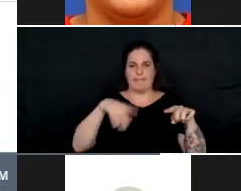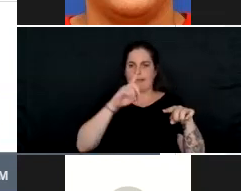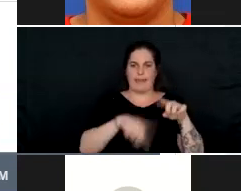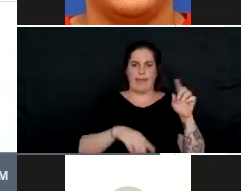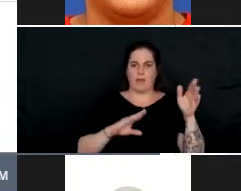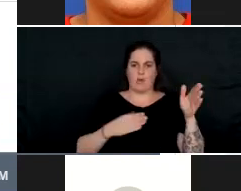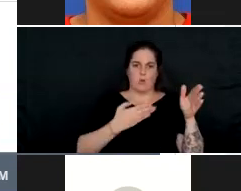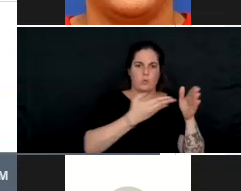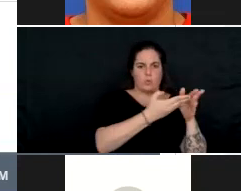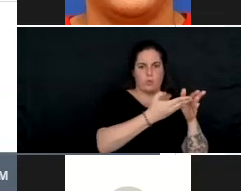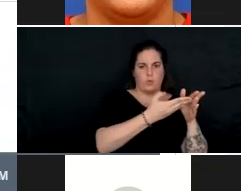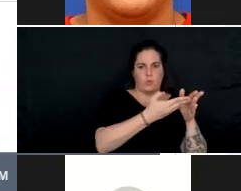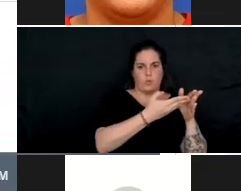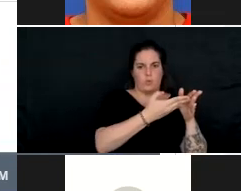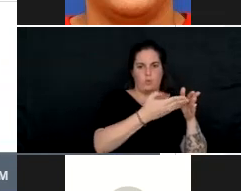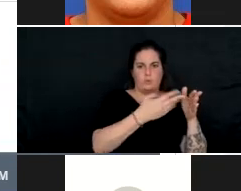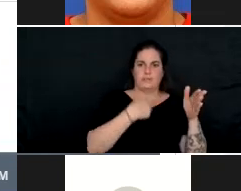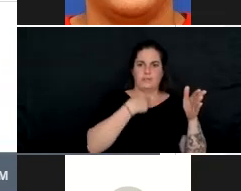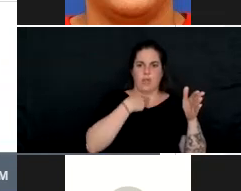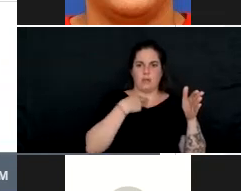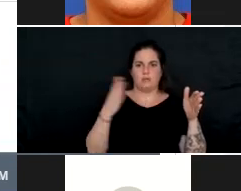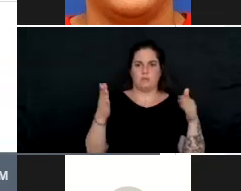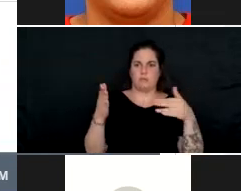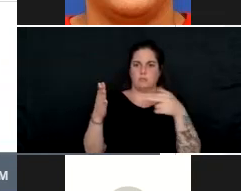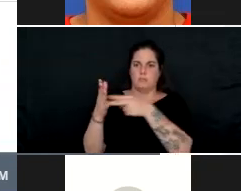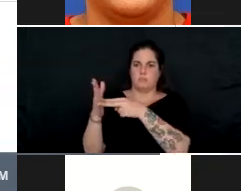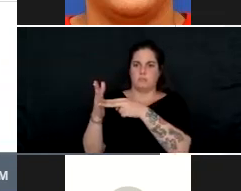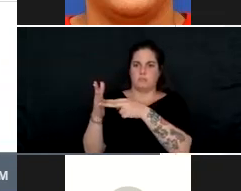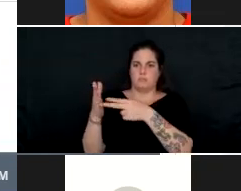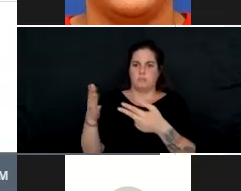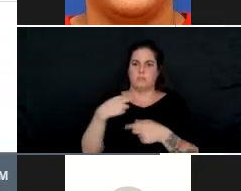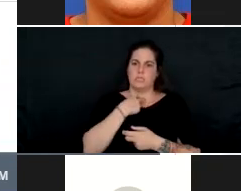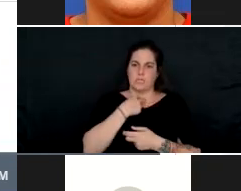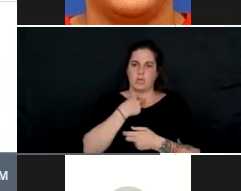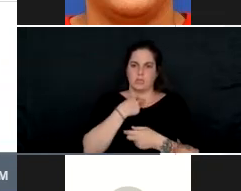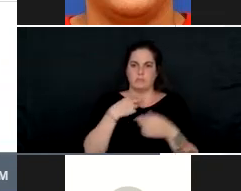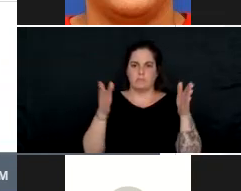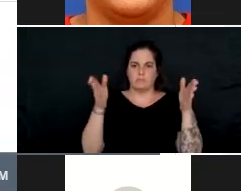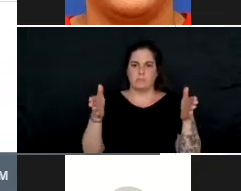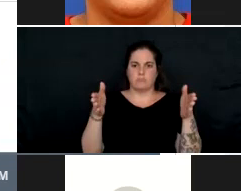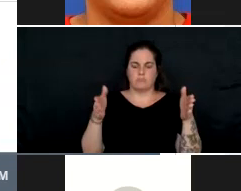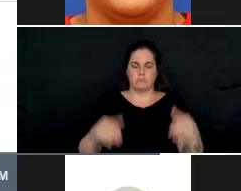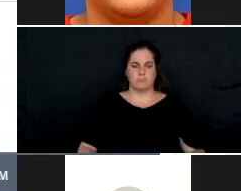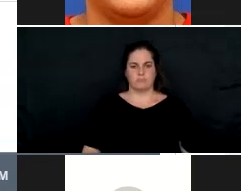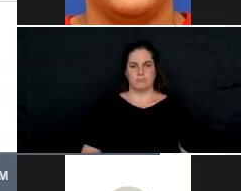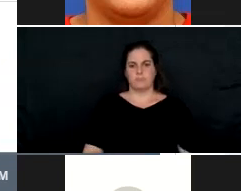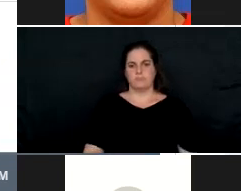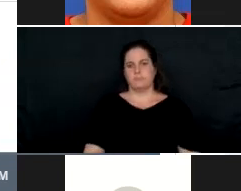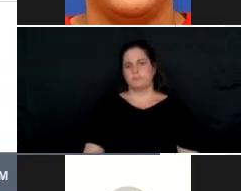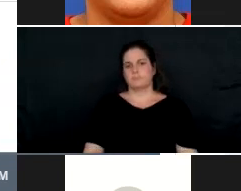points. It's stuck between those nodes. Okay. And we call